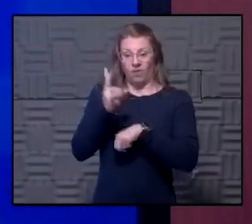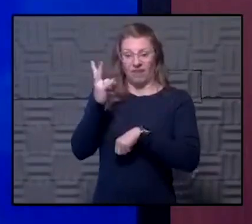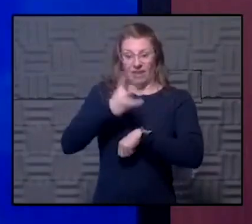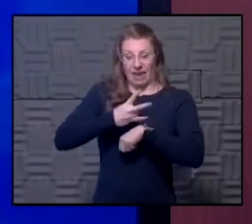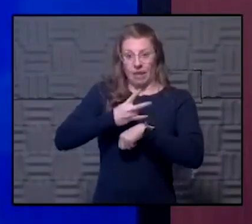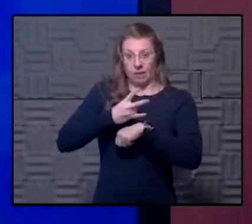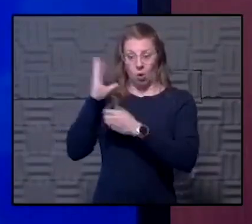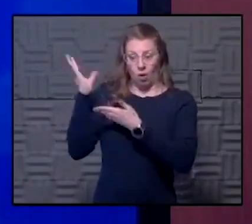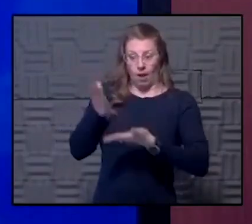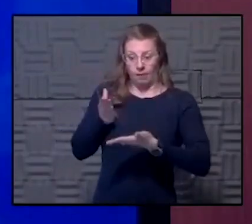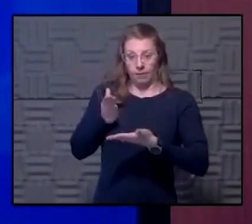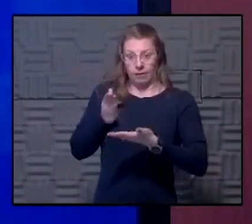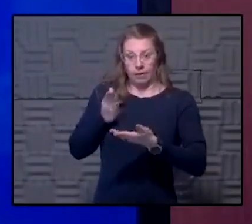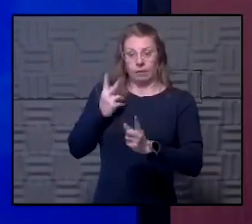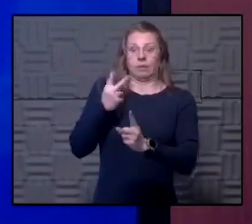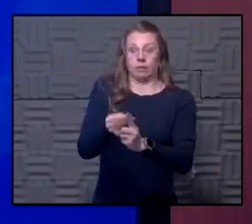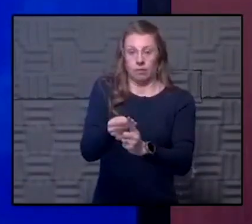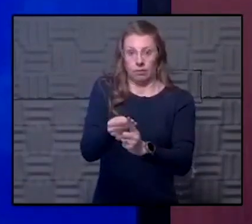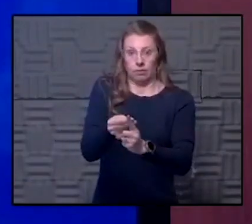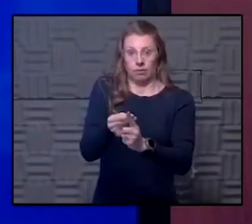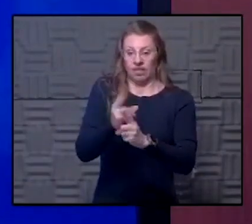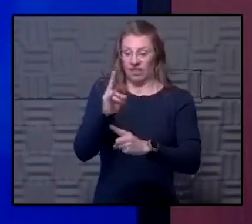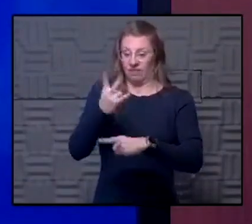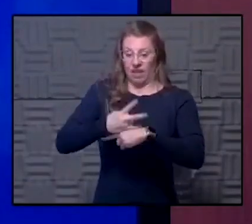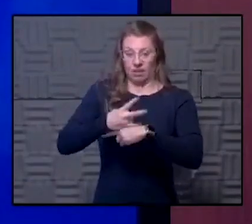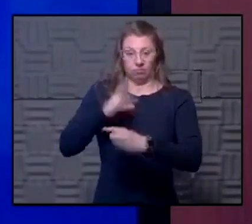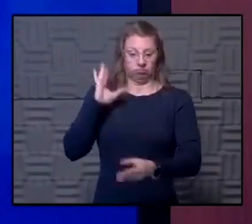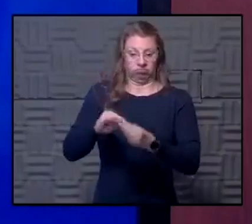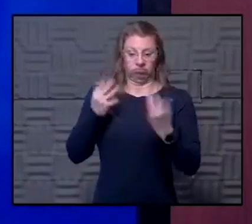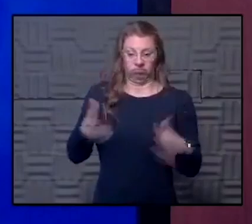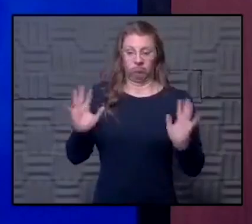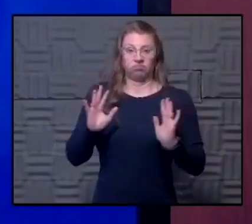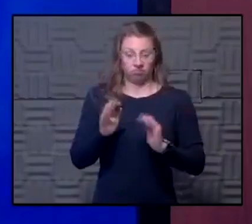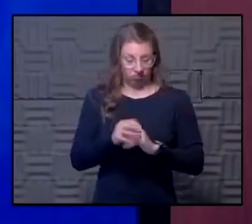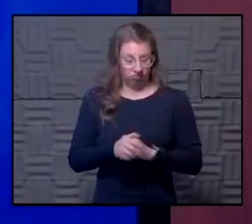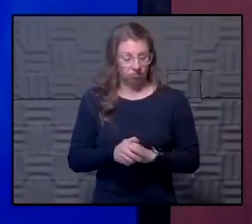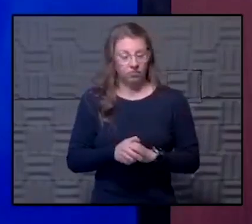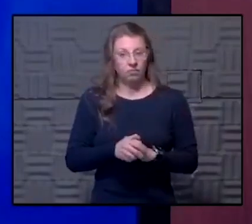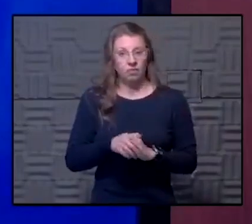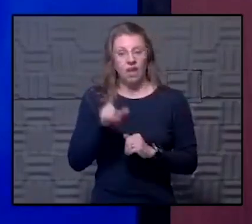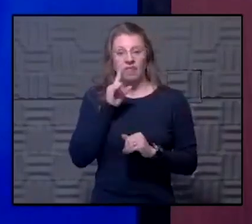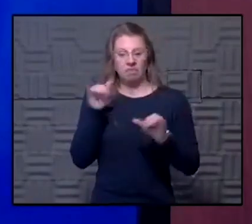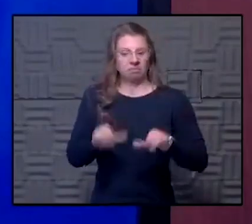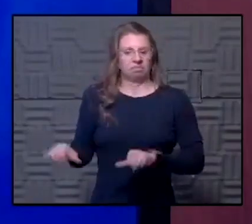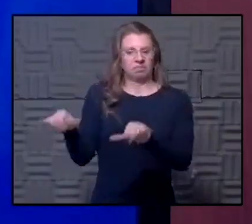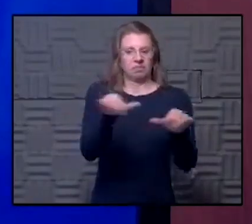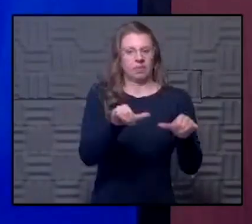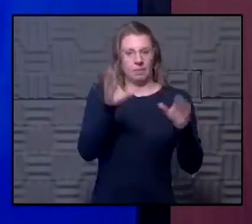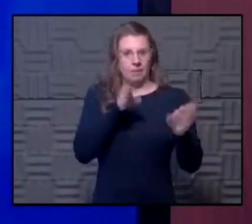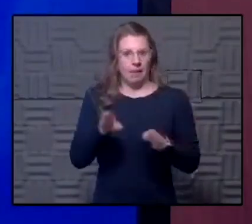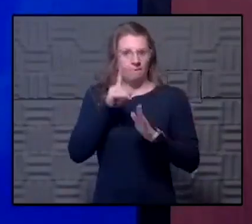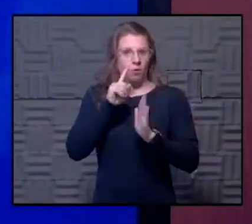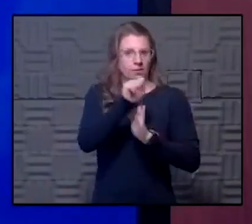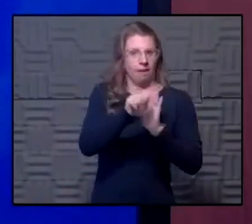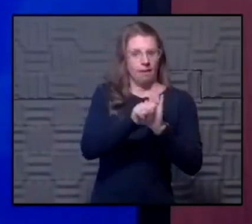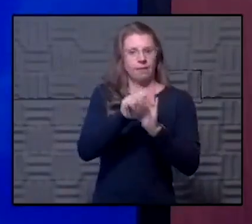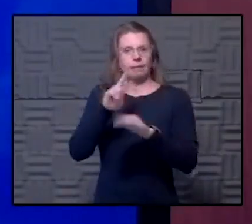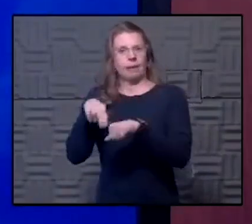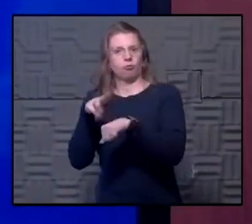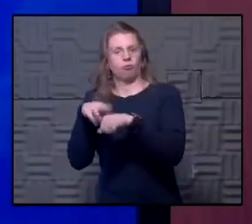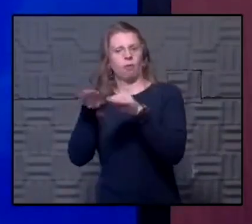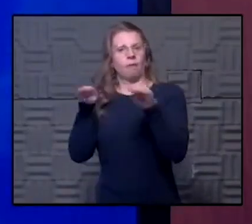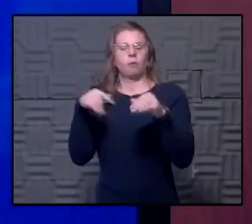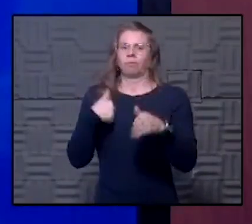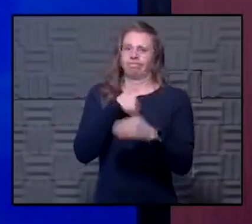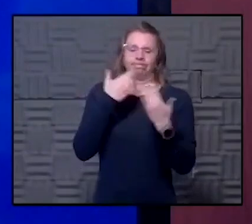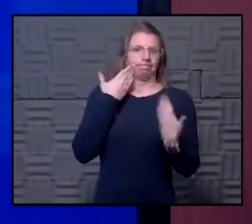from when it arrives to when it's administered. And I think that's consistent with the plan at the state level and even the national level, that we don't